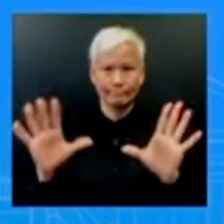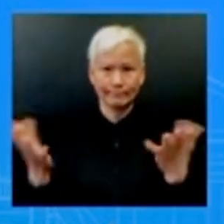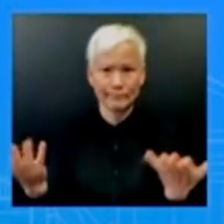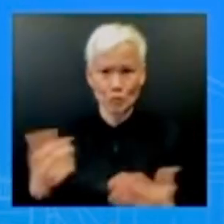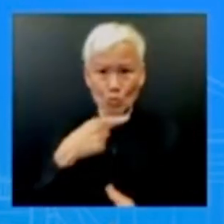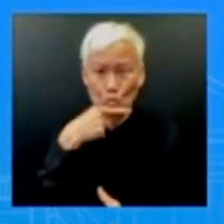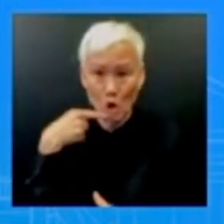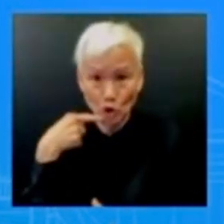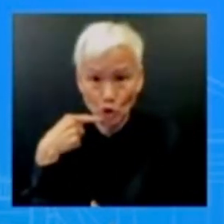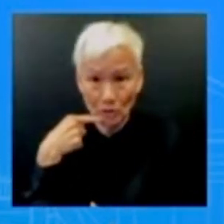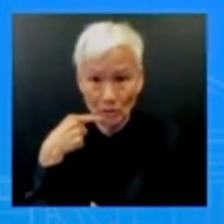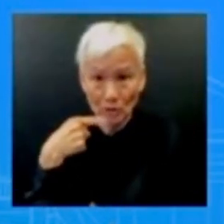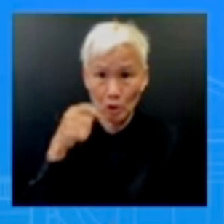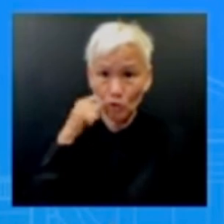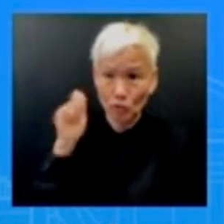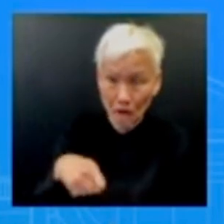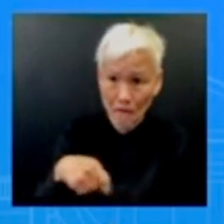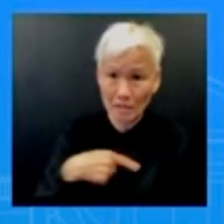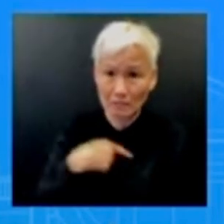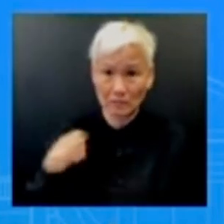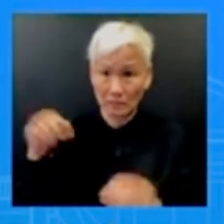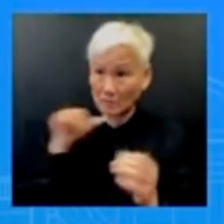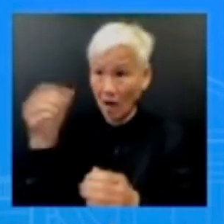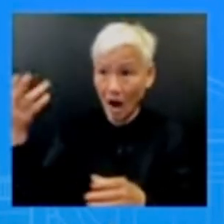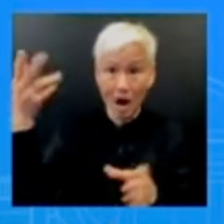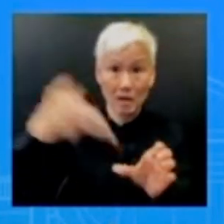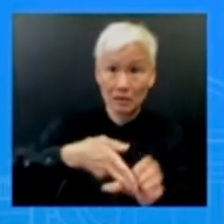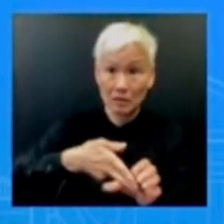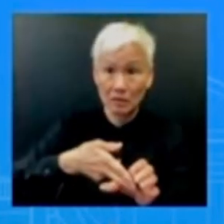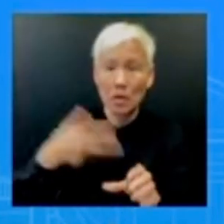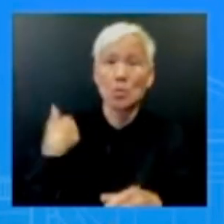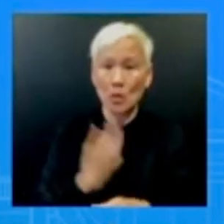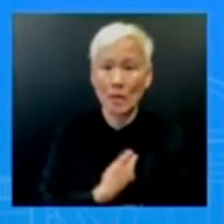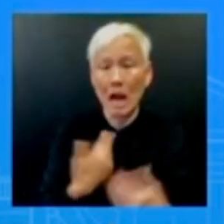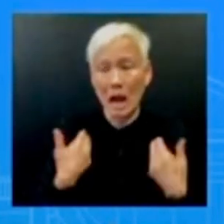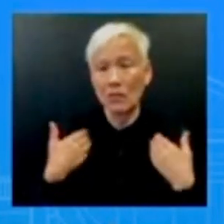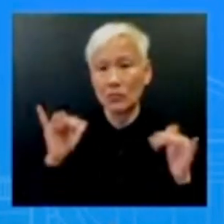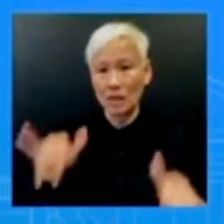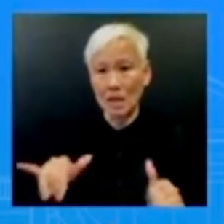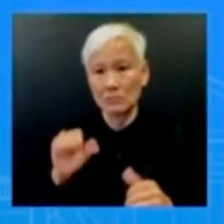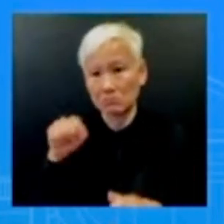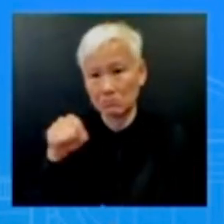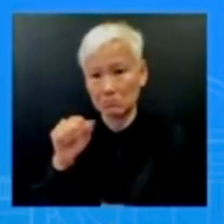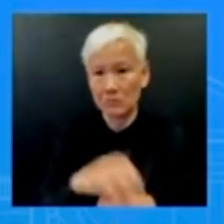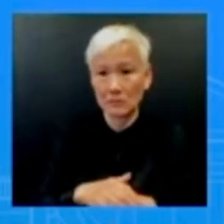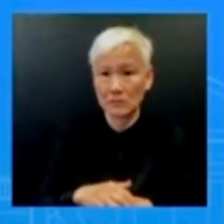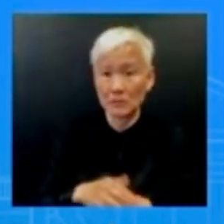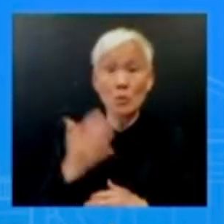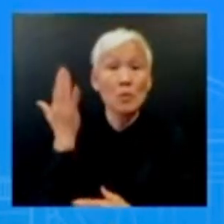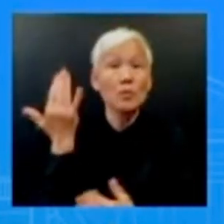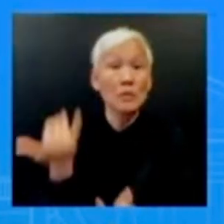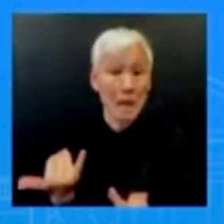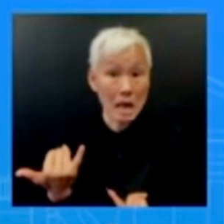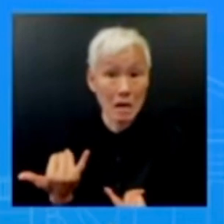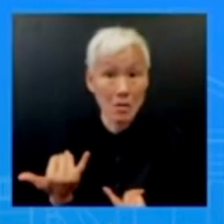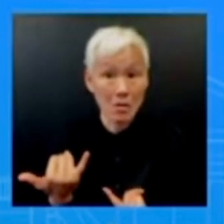and partners. And one of the reasons why that relationship, sorry, their relationship, he got me all,